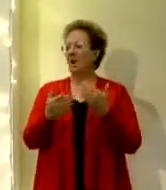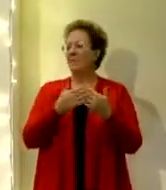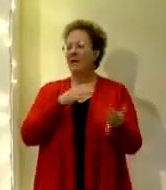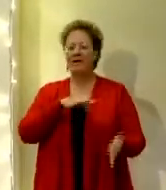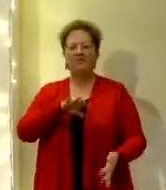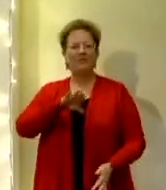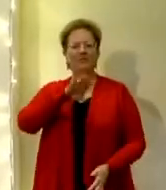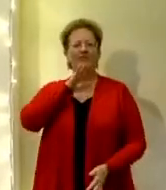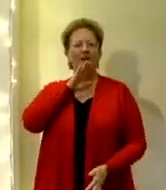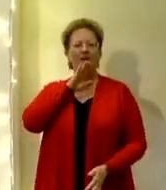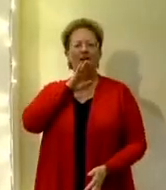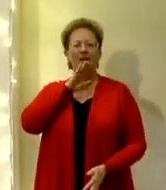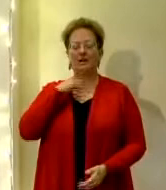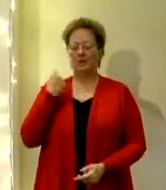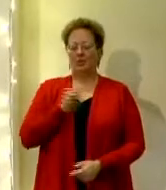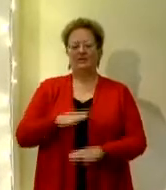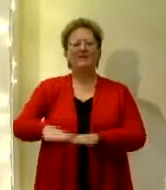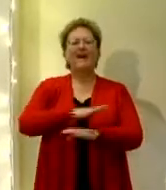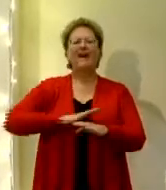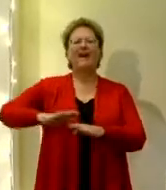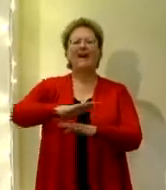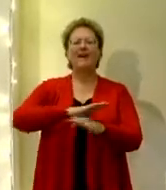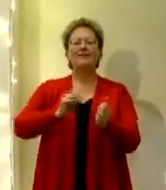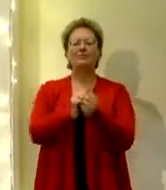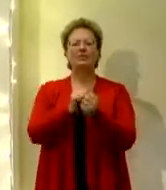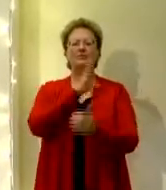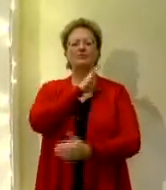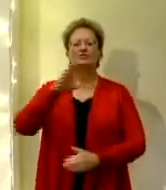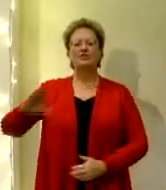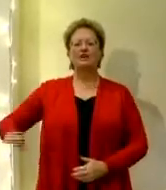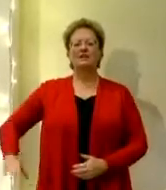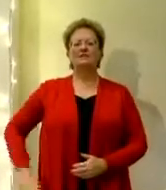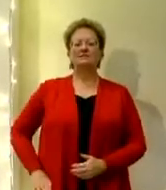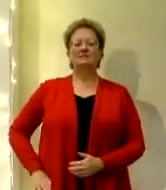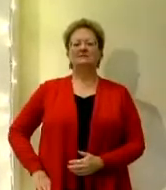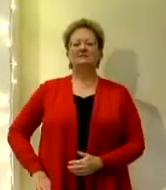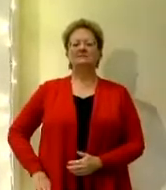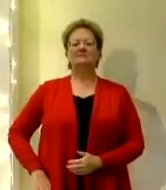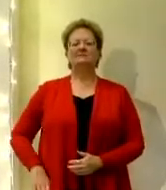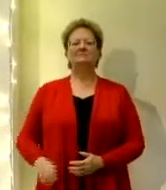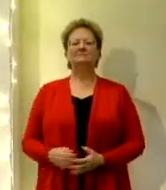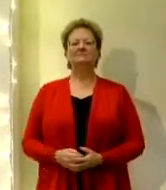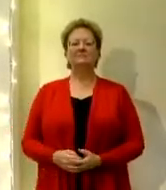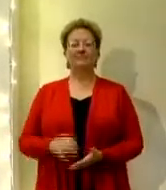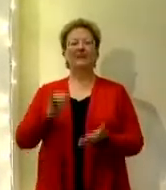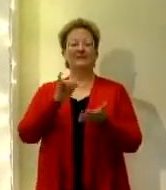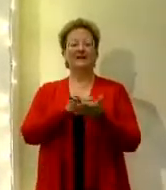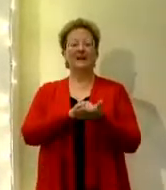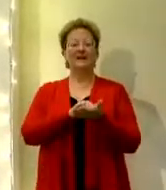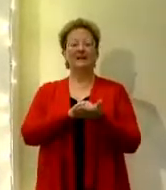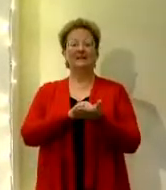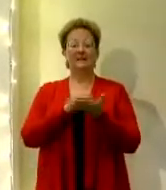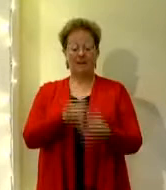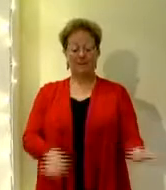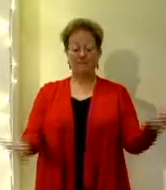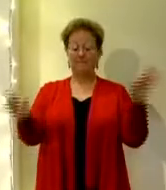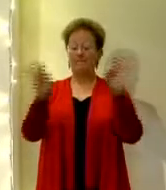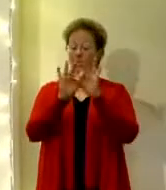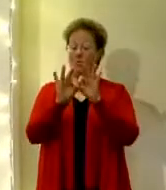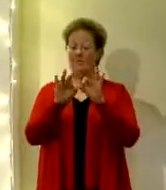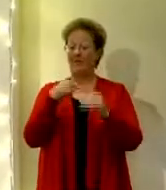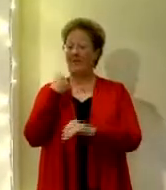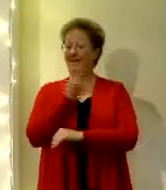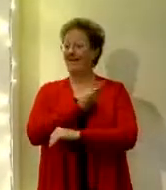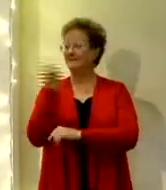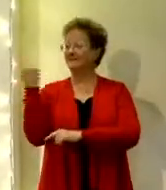are covered by Christ fully and freely. And that truth is important for you to hear today,